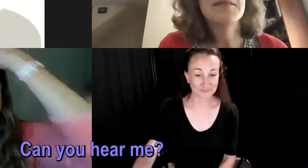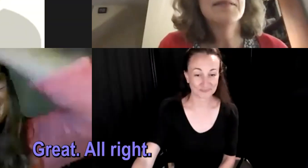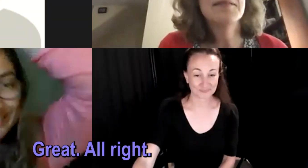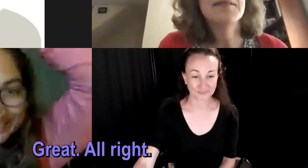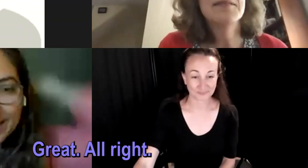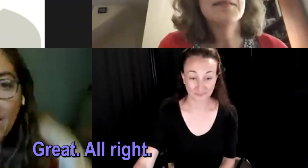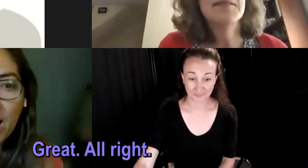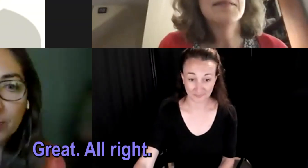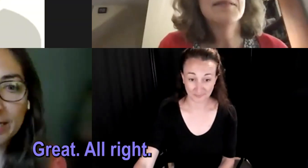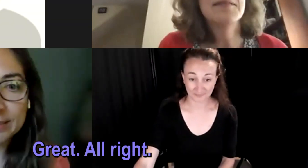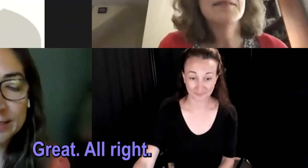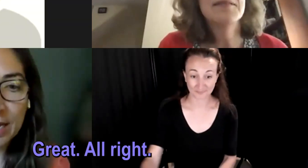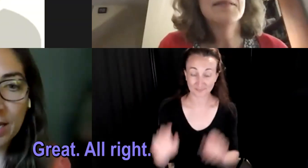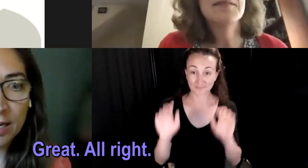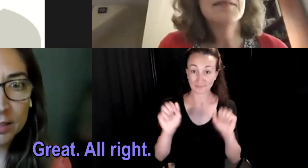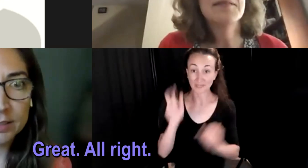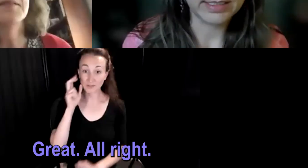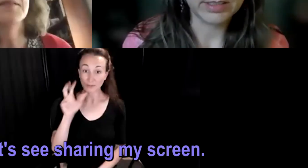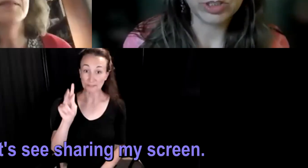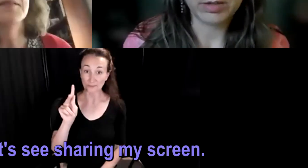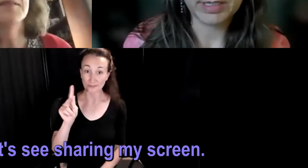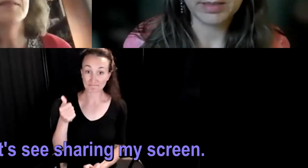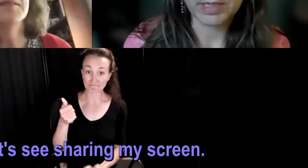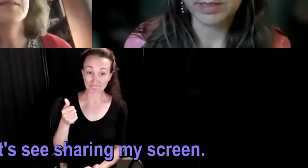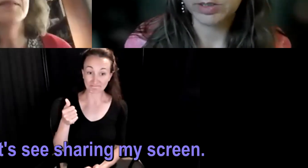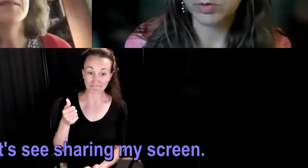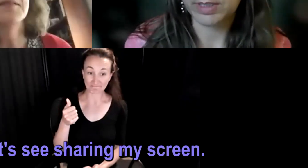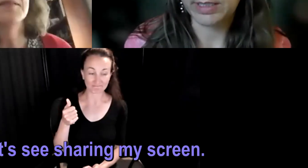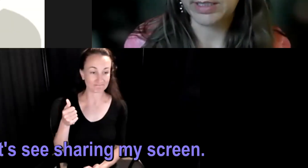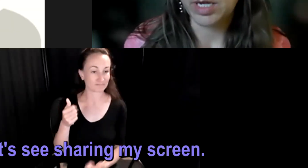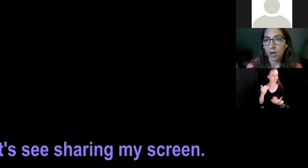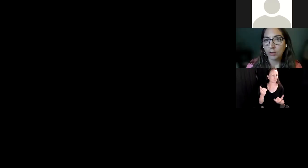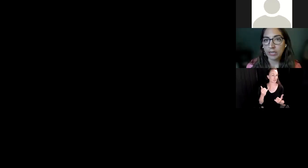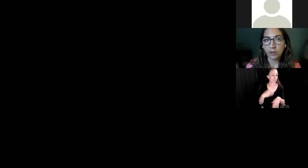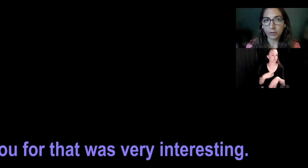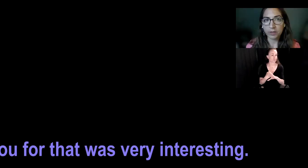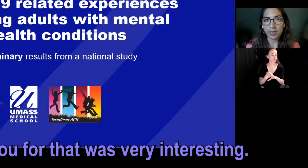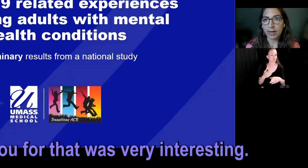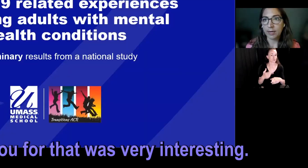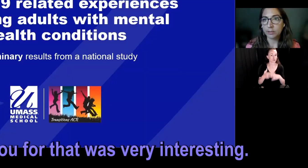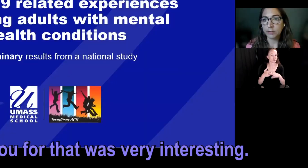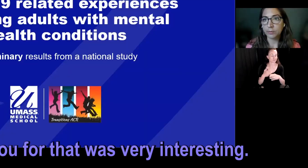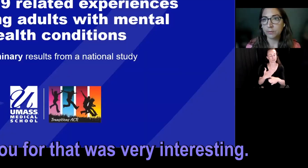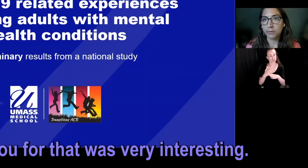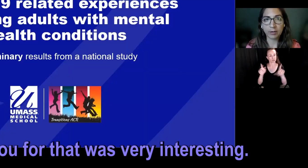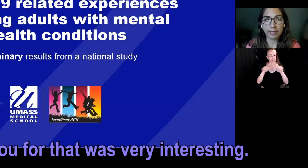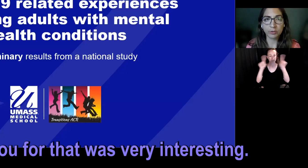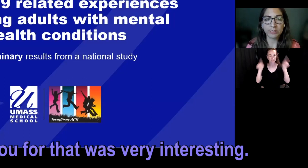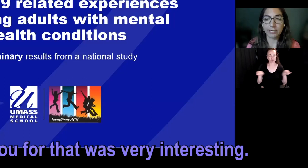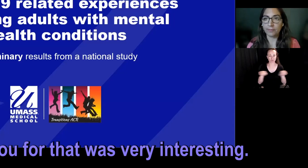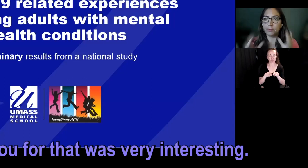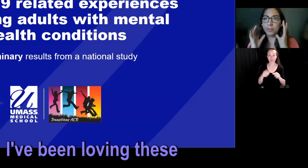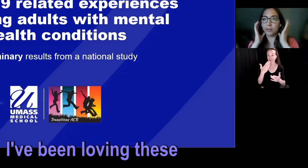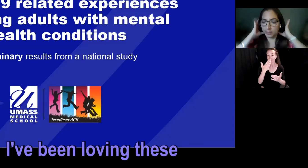Can you hear me? Great. All right. Let's see, sharing my screen. Thank you for that. It was